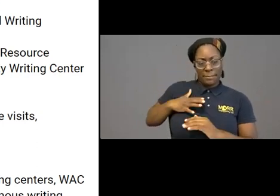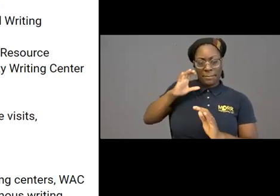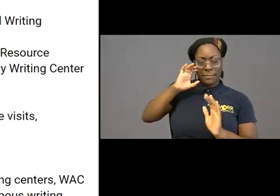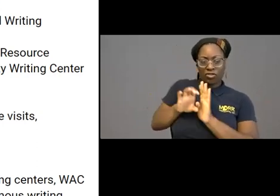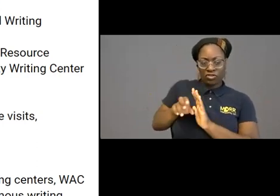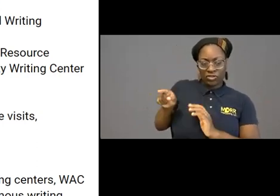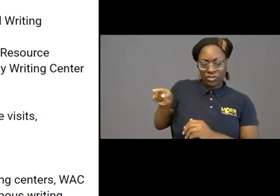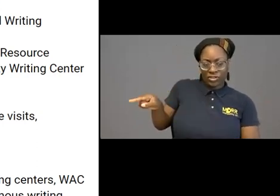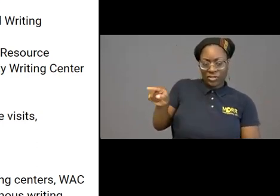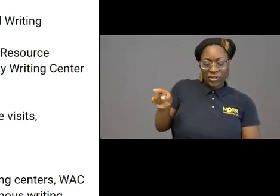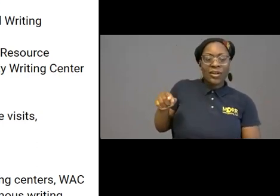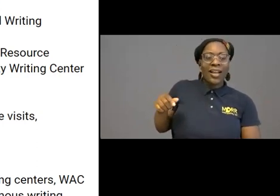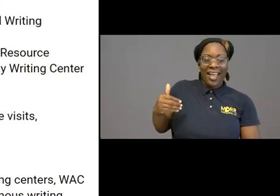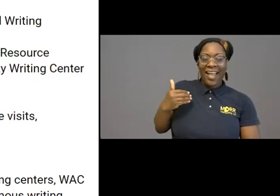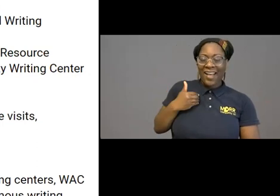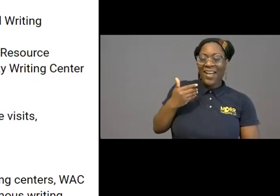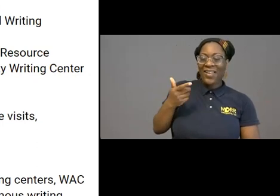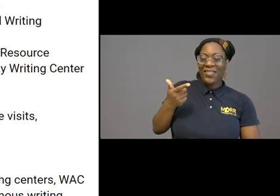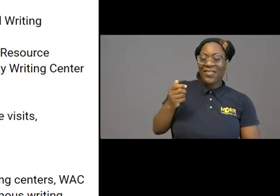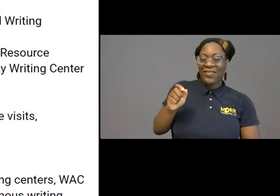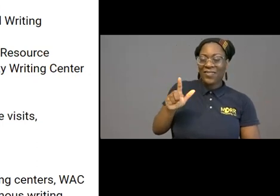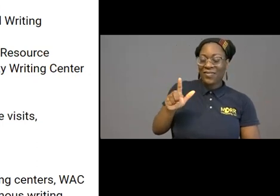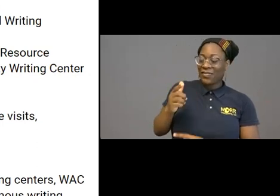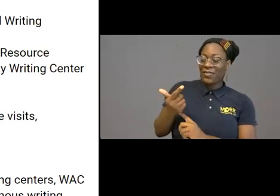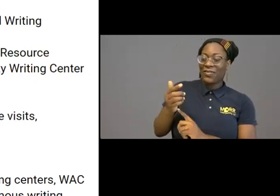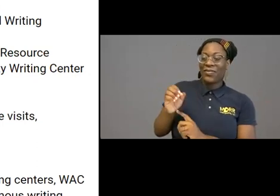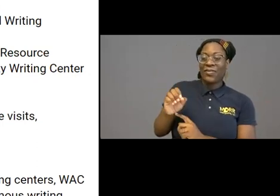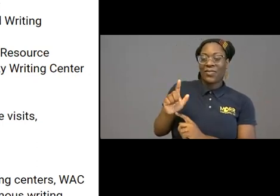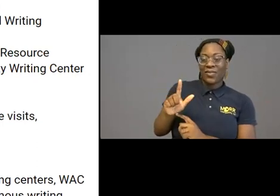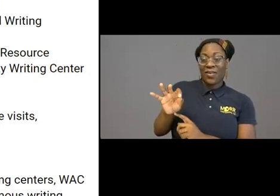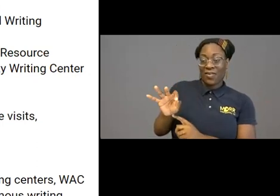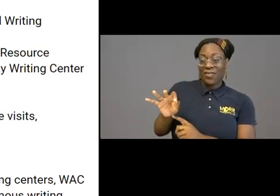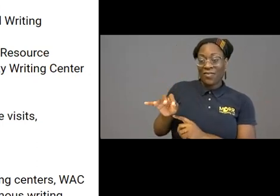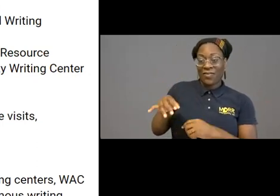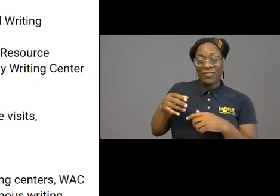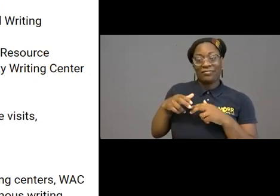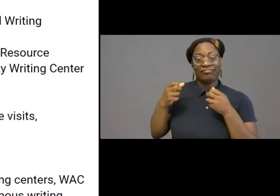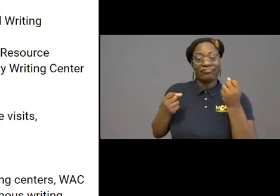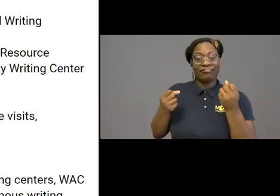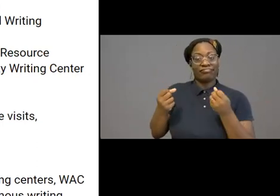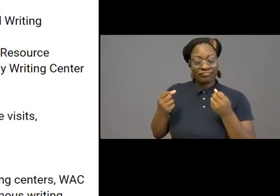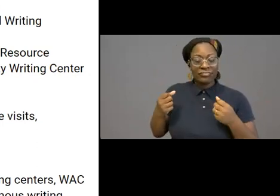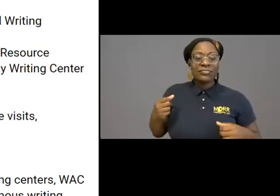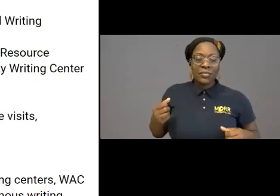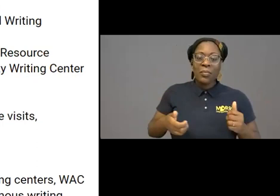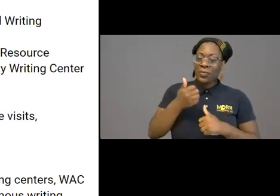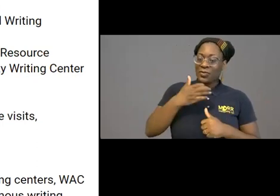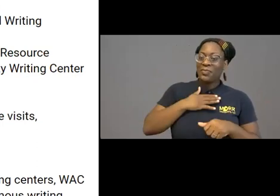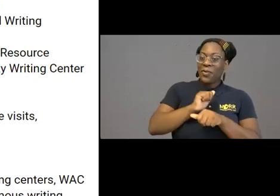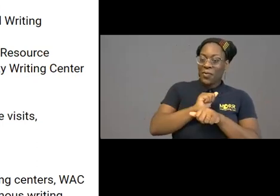paths in Peachtree City. So as someone who works from home, most of my travel is done via golf cart. I actually take my